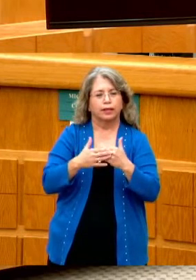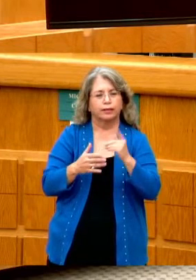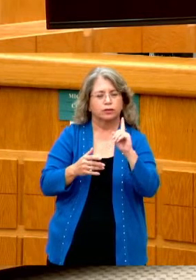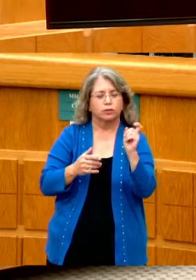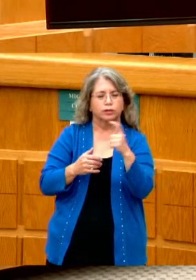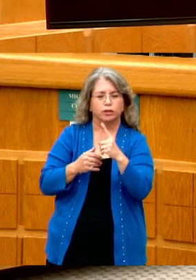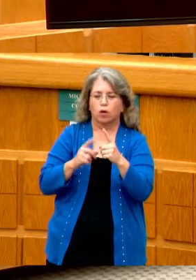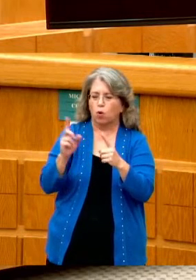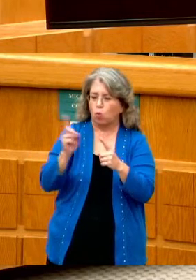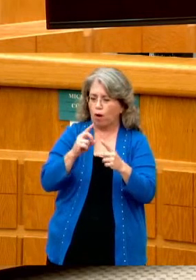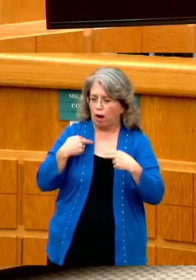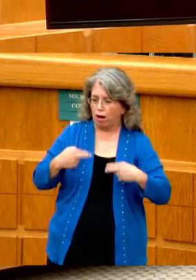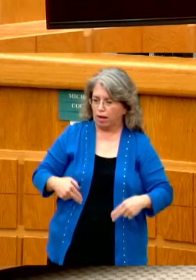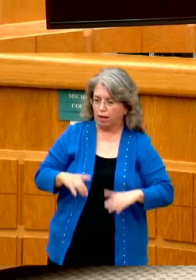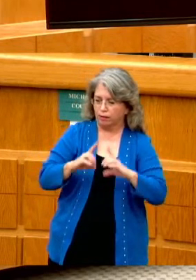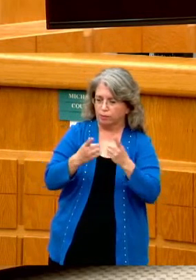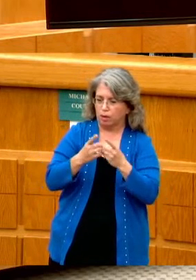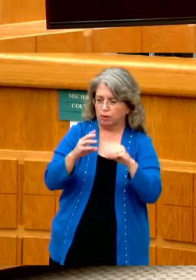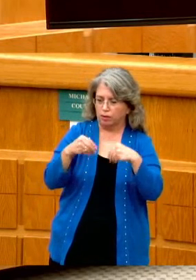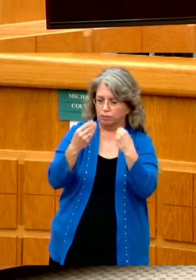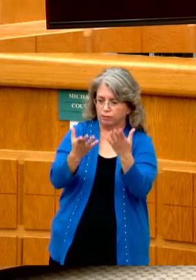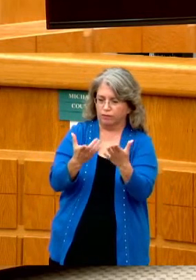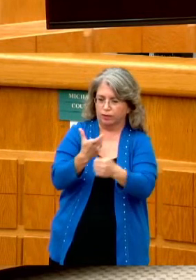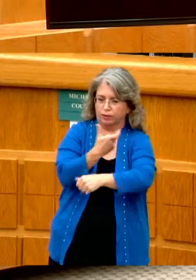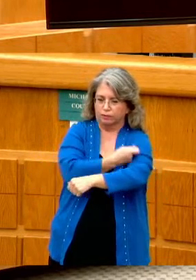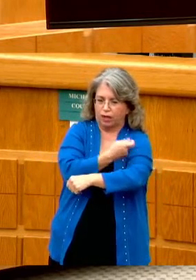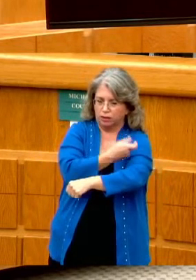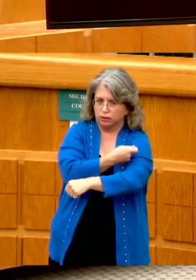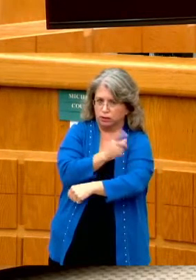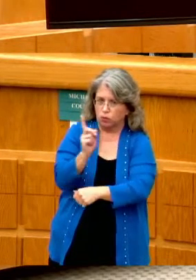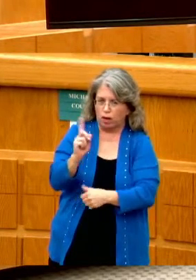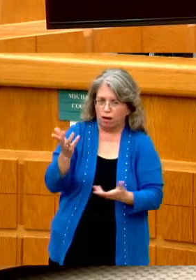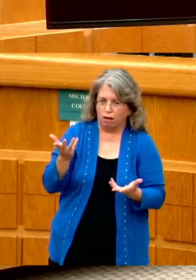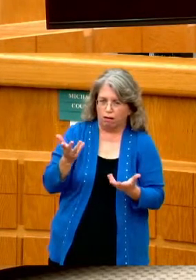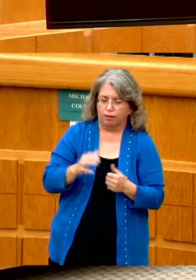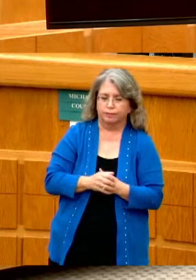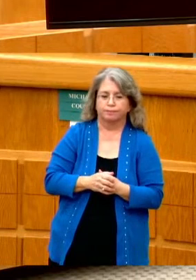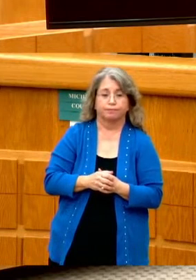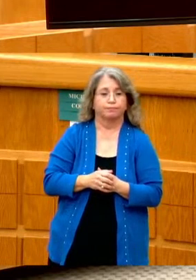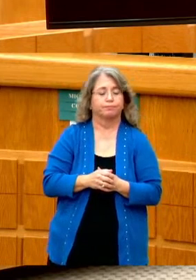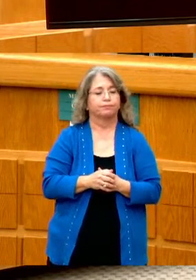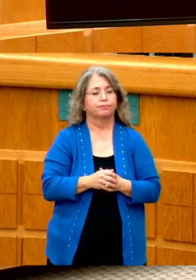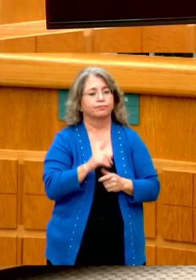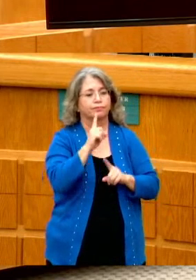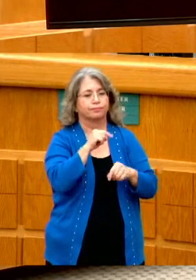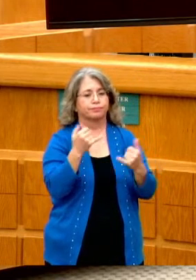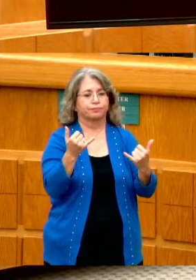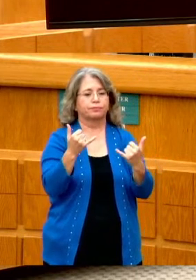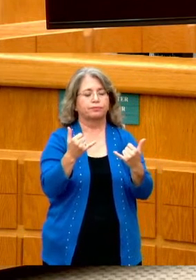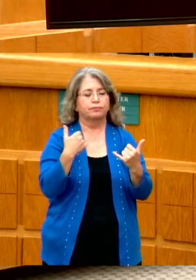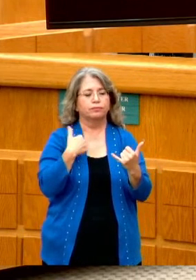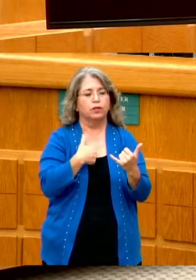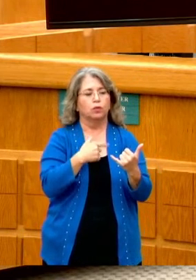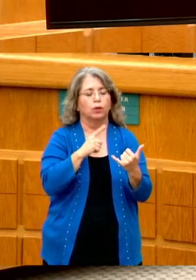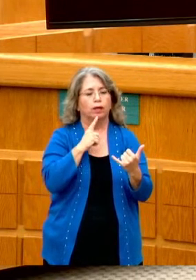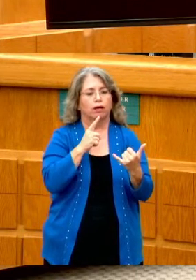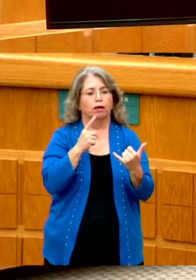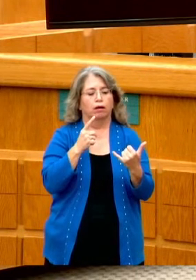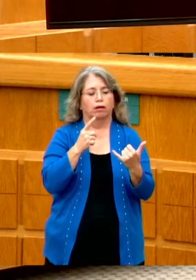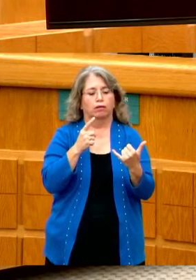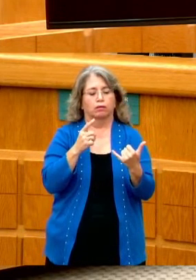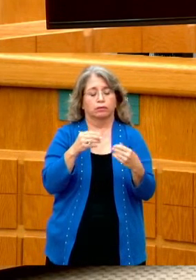District administering these COVID-19 vaccines? So currently, we are administering the vaccine at